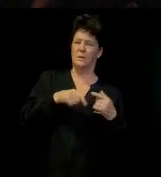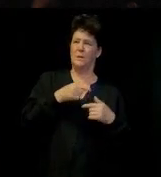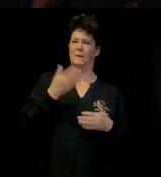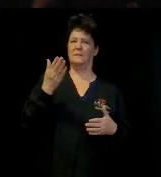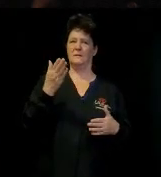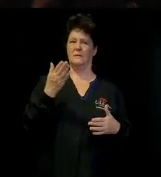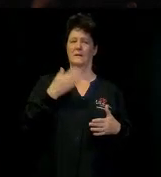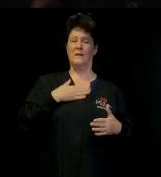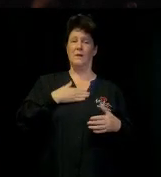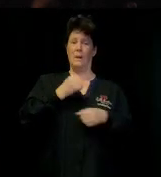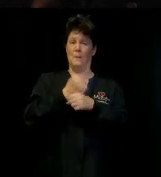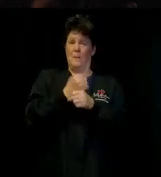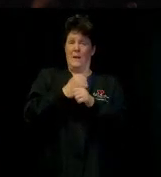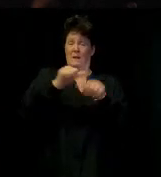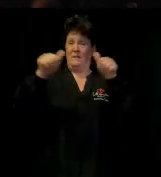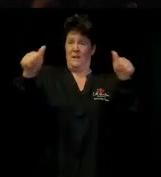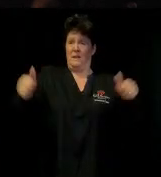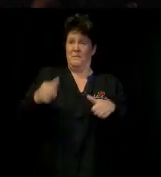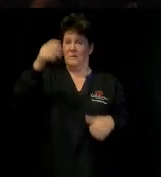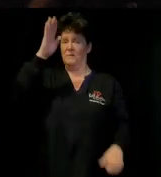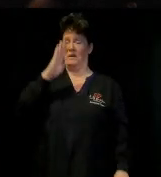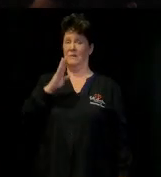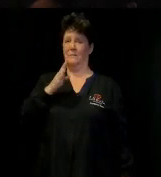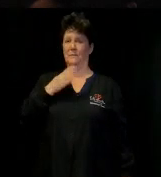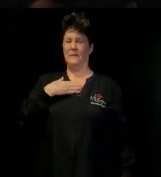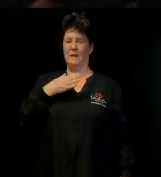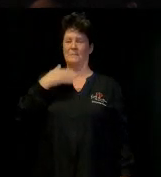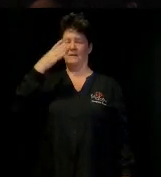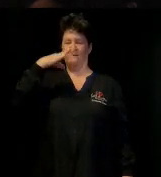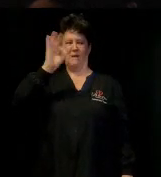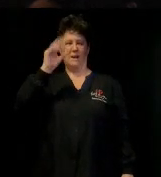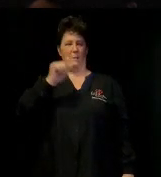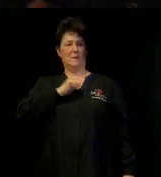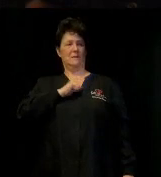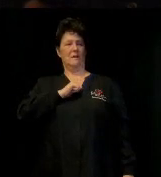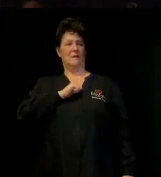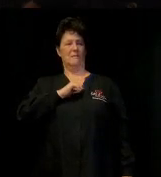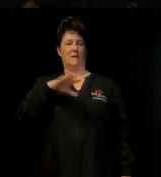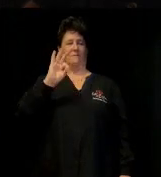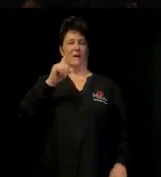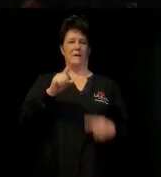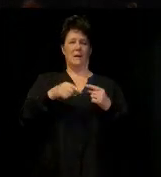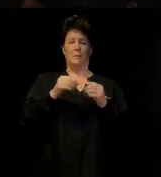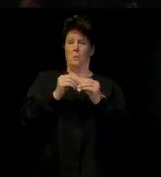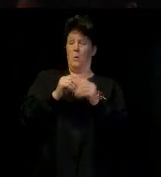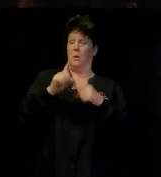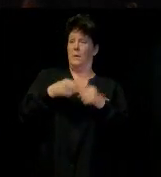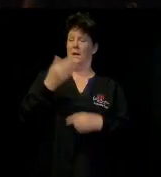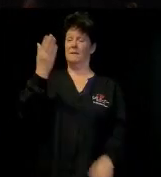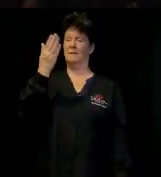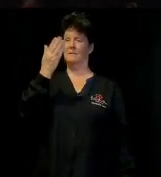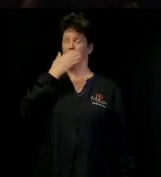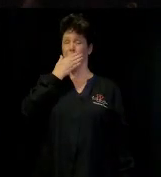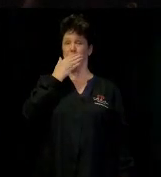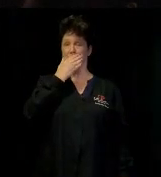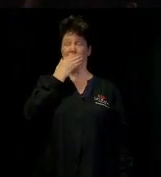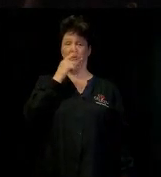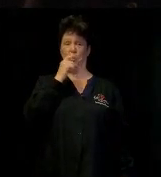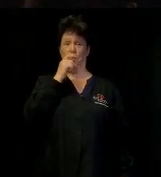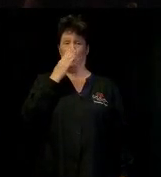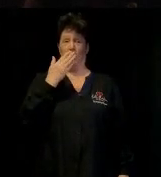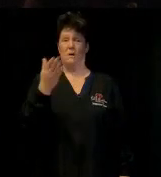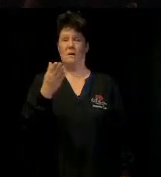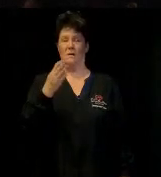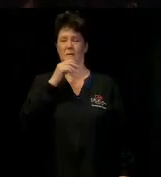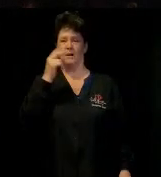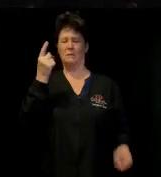made in his image, and the more I pursue him, the more I find out who I am to start with. Right? Who you are was never meant to be figured